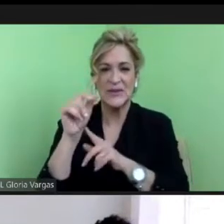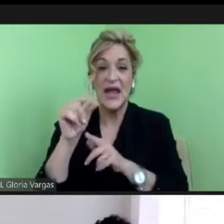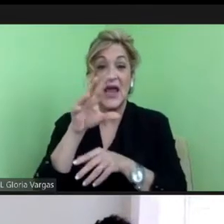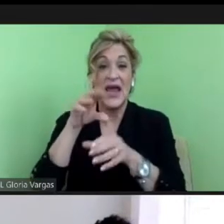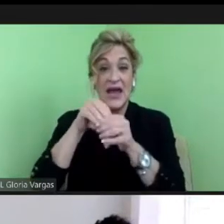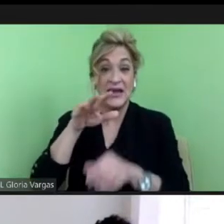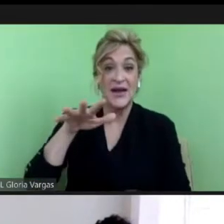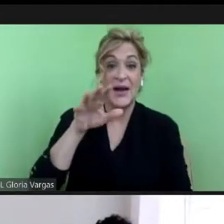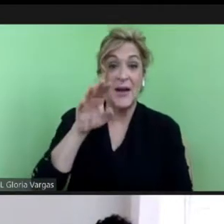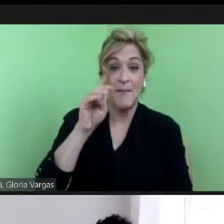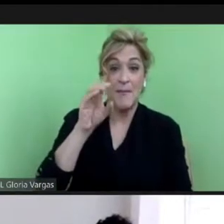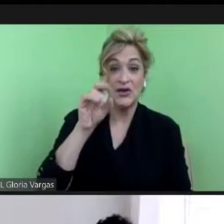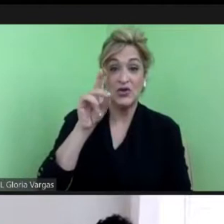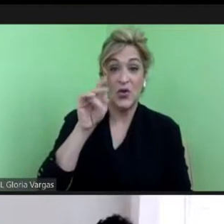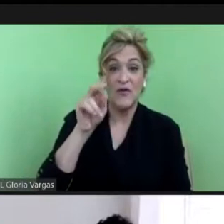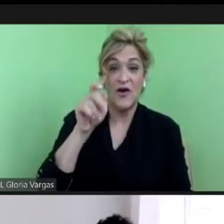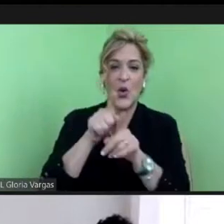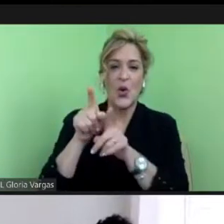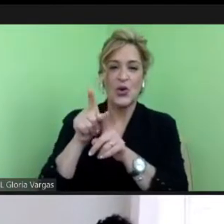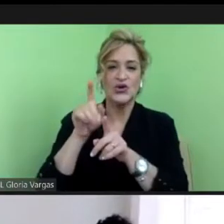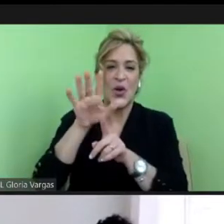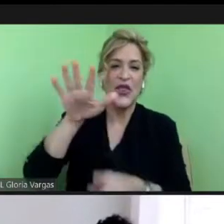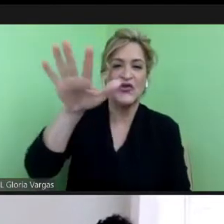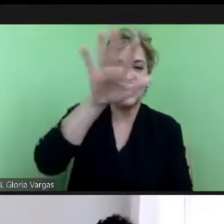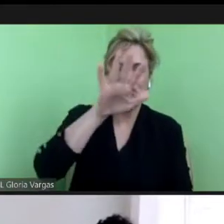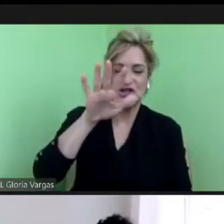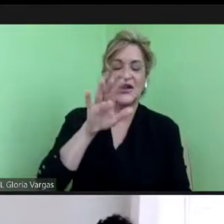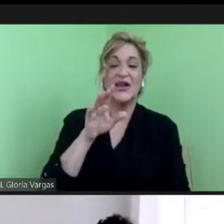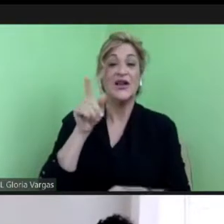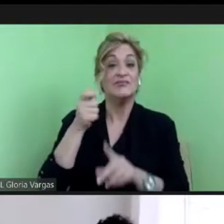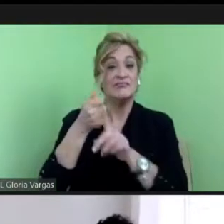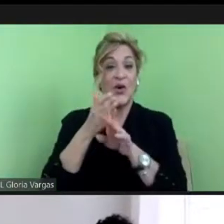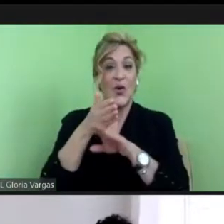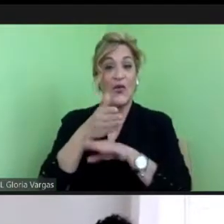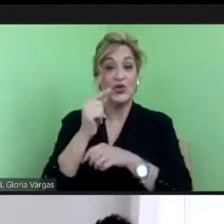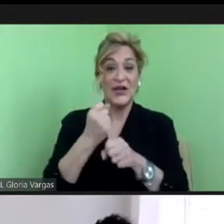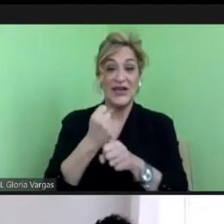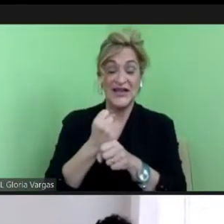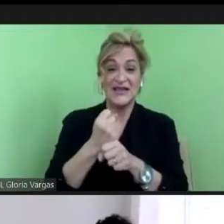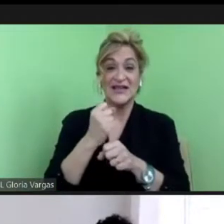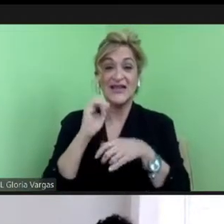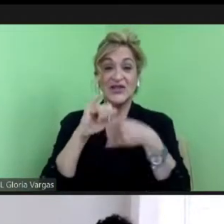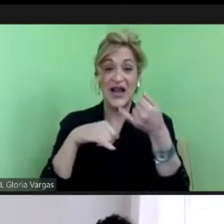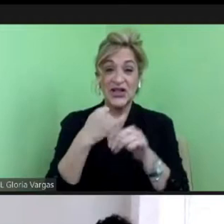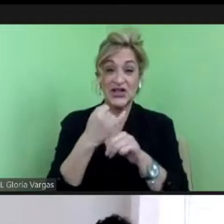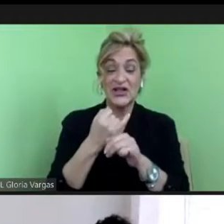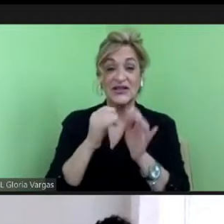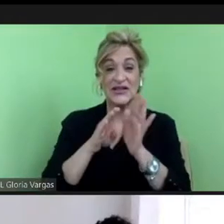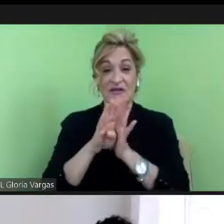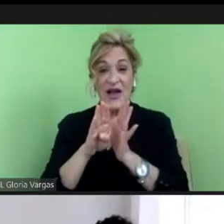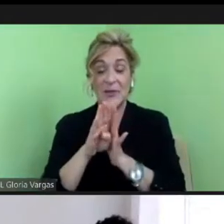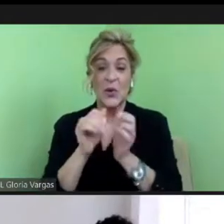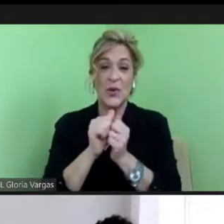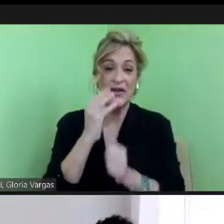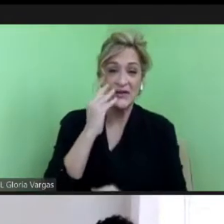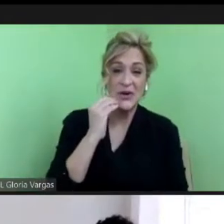region. Dr. Malcoci has more than 20 years of international development experience.